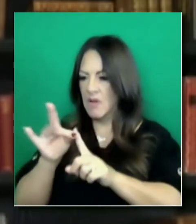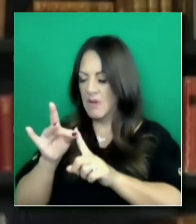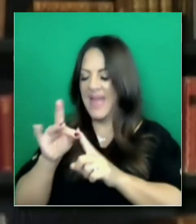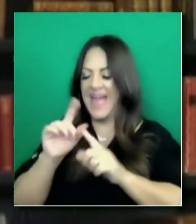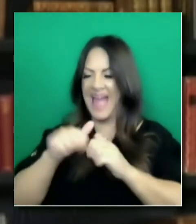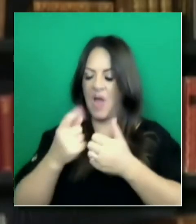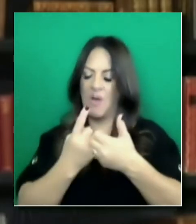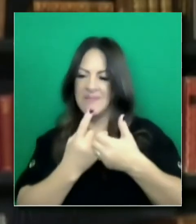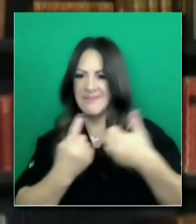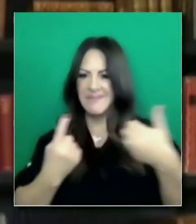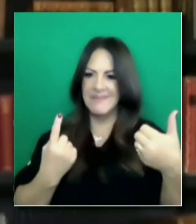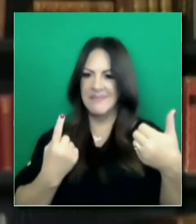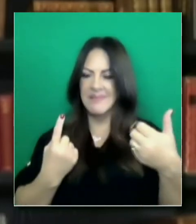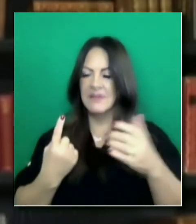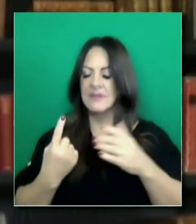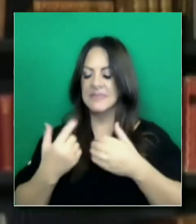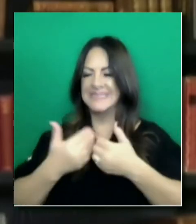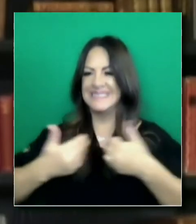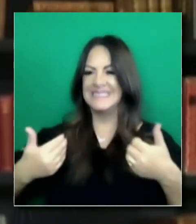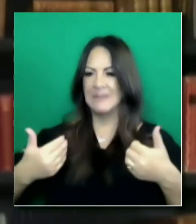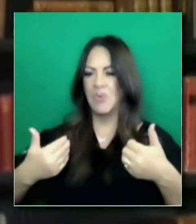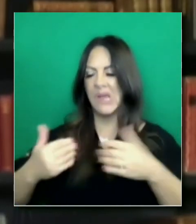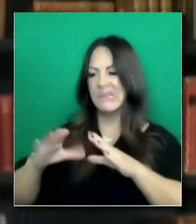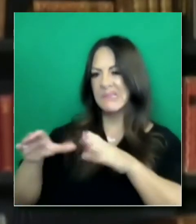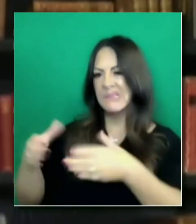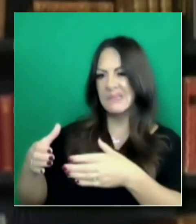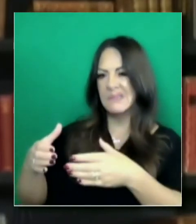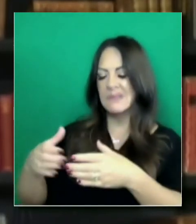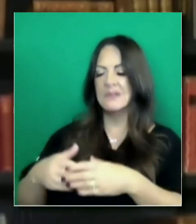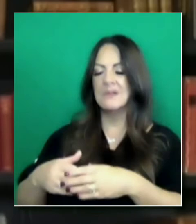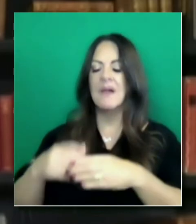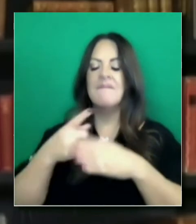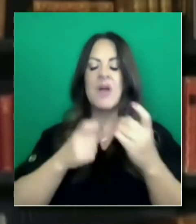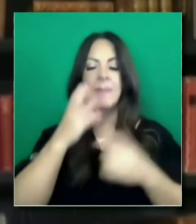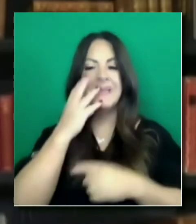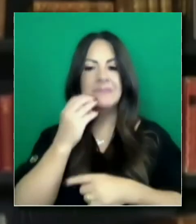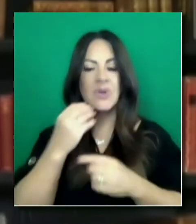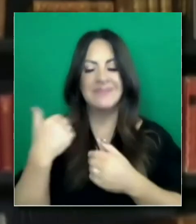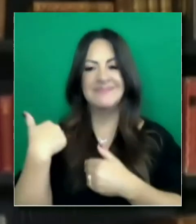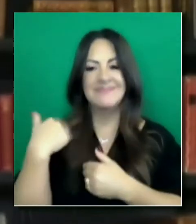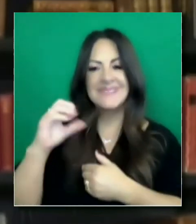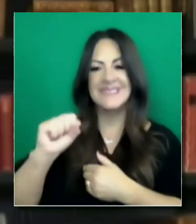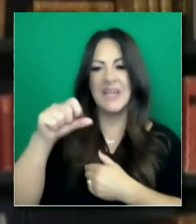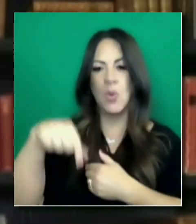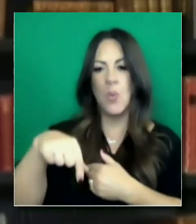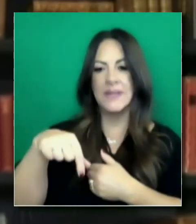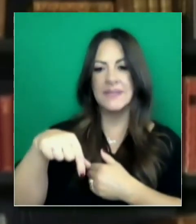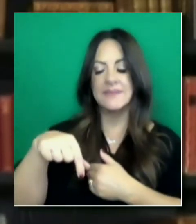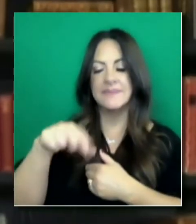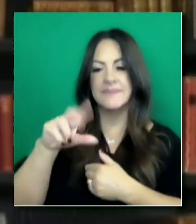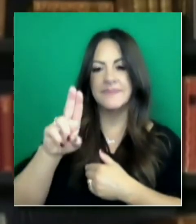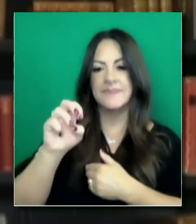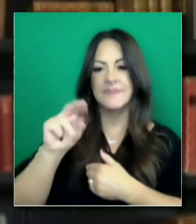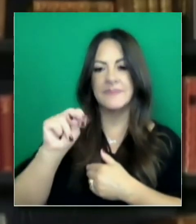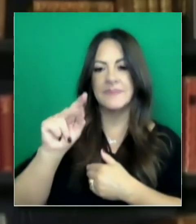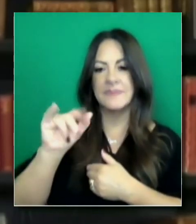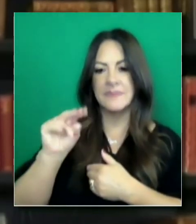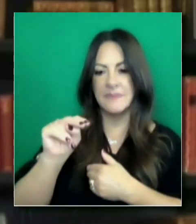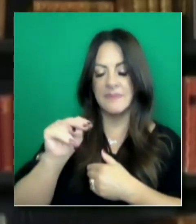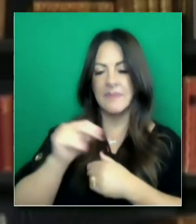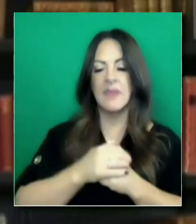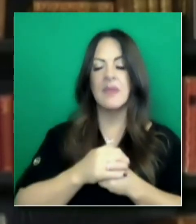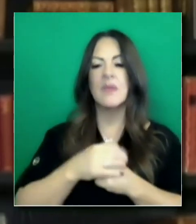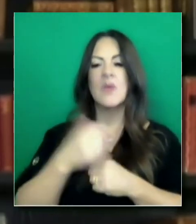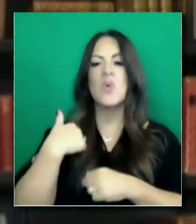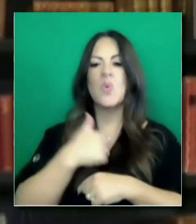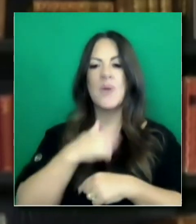capacity that have come from the experience of San Quentin, that we have pre-positioned and we